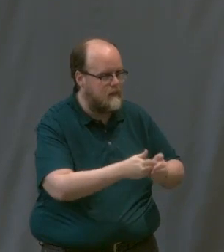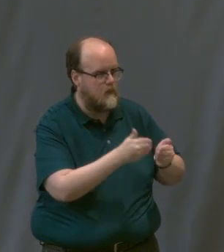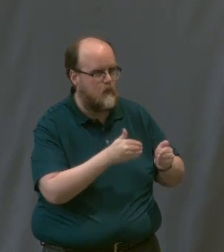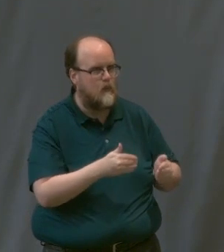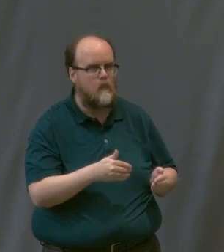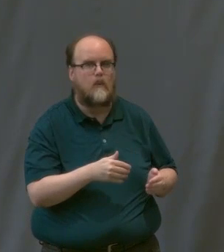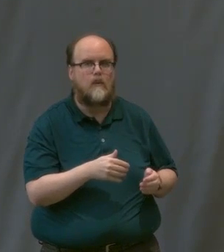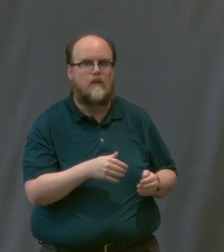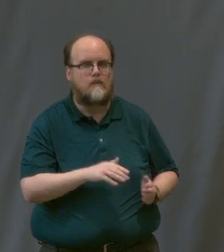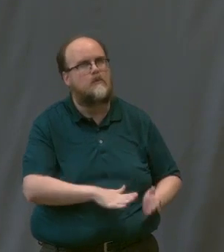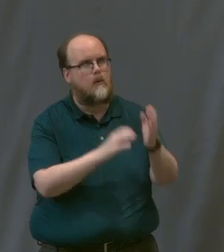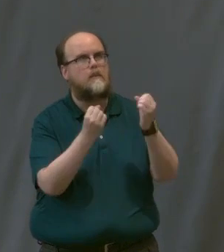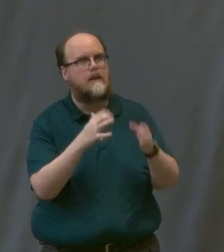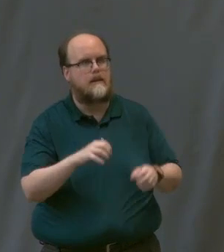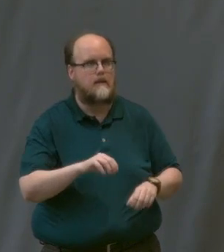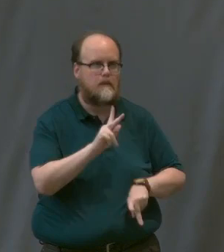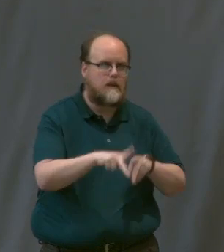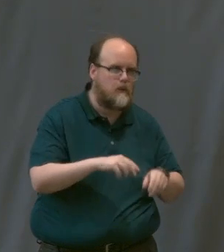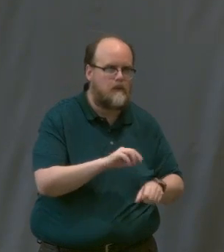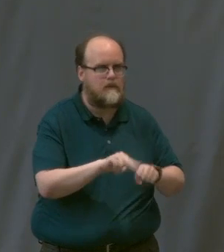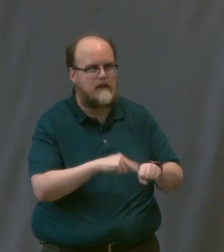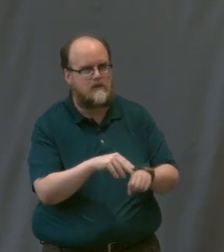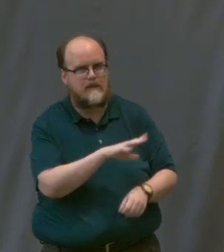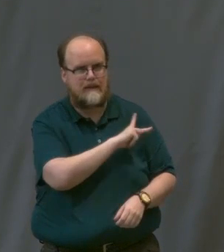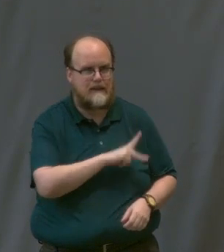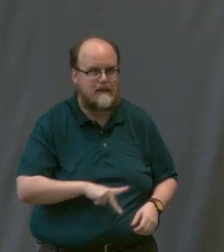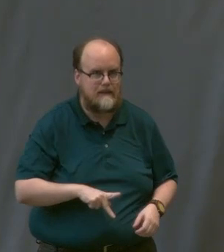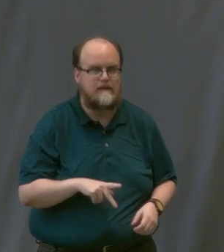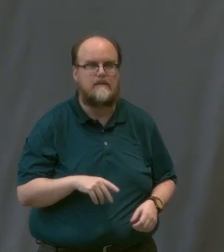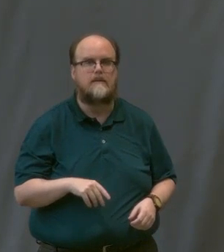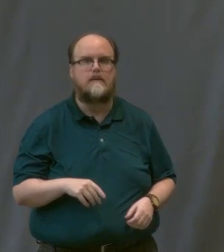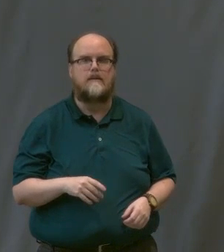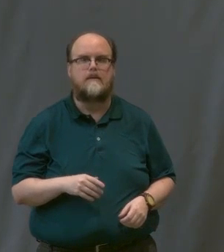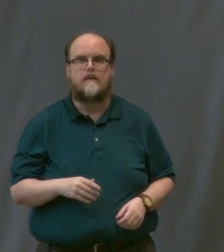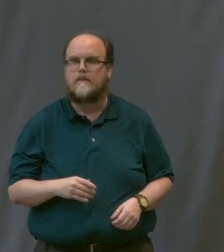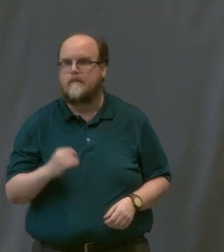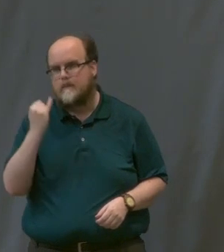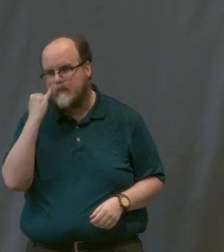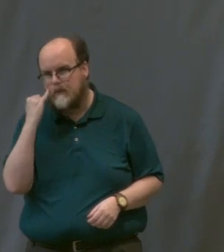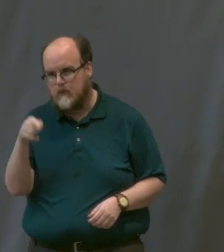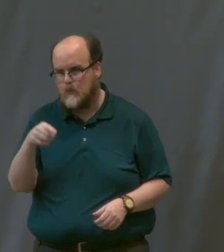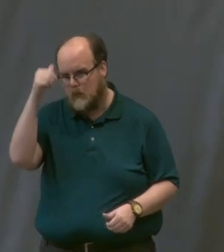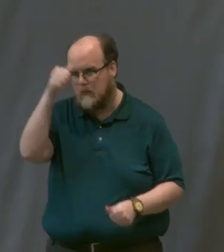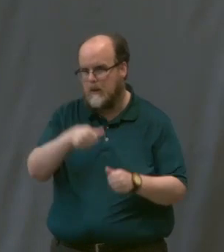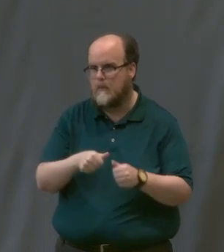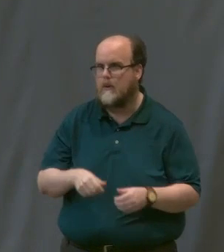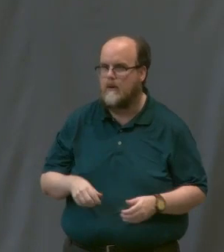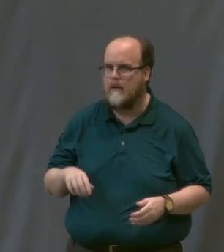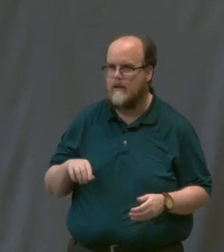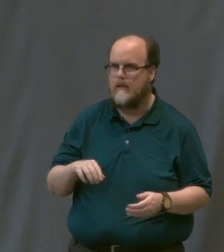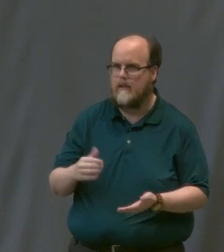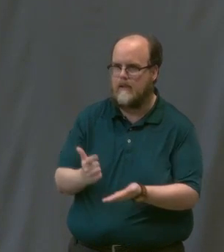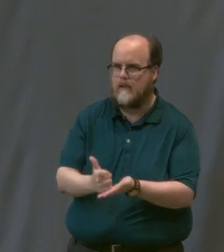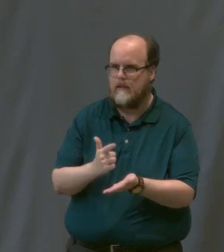many peoples and nations and tongues and kings. If you remember back in lesson